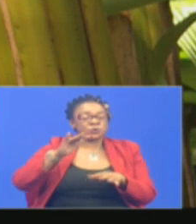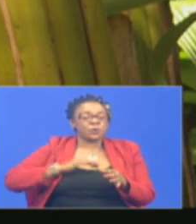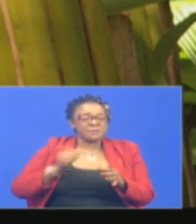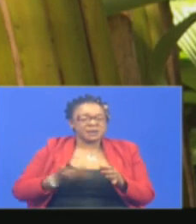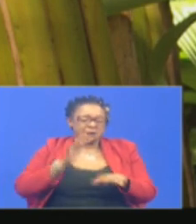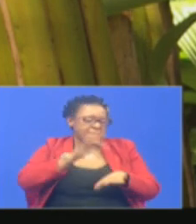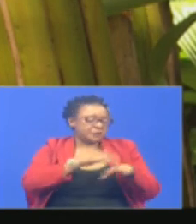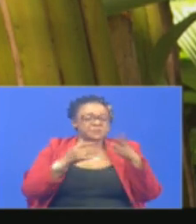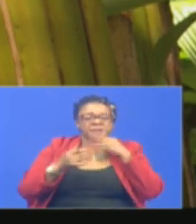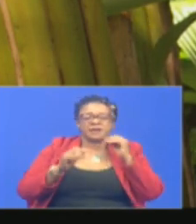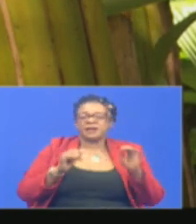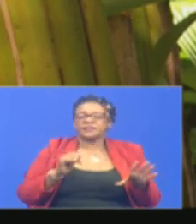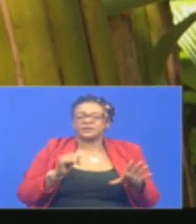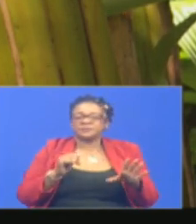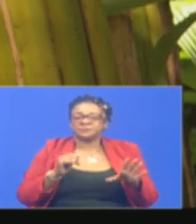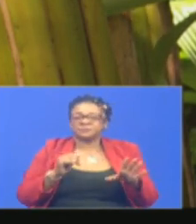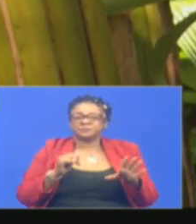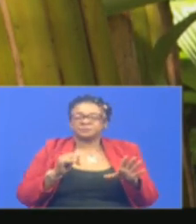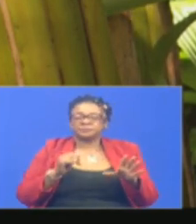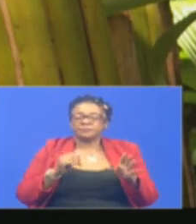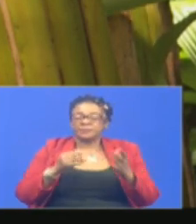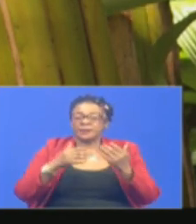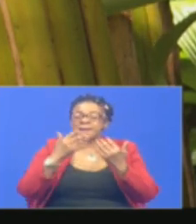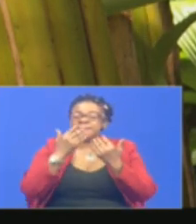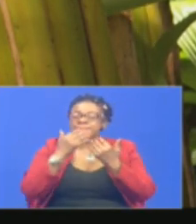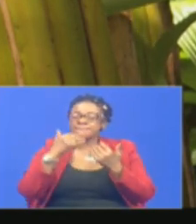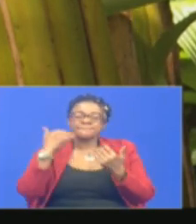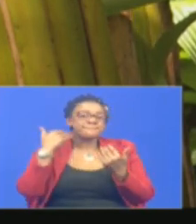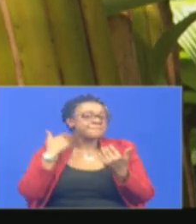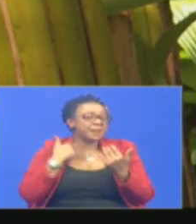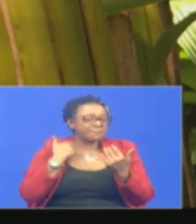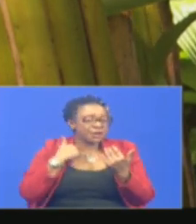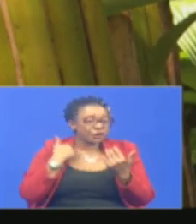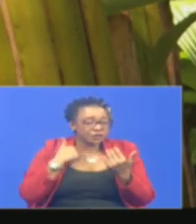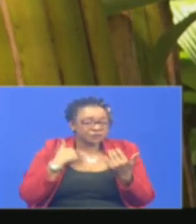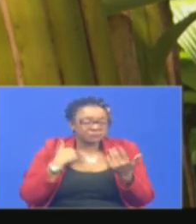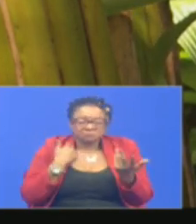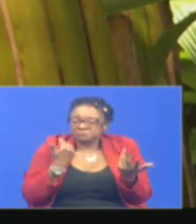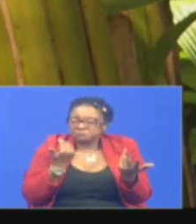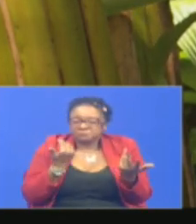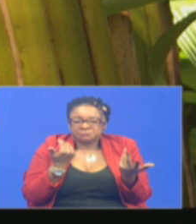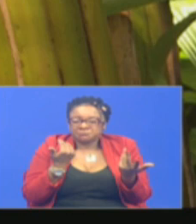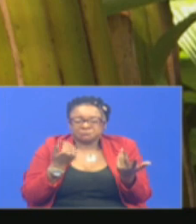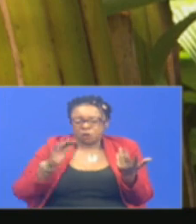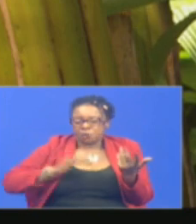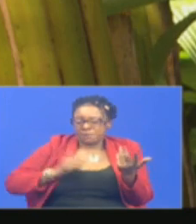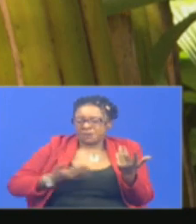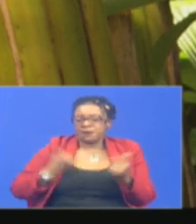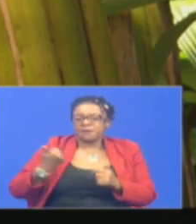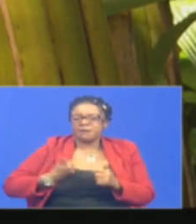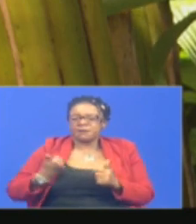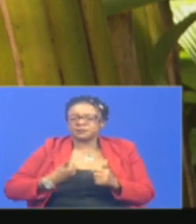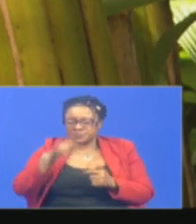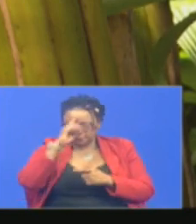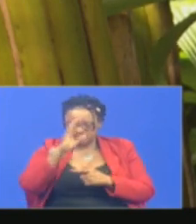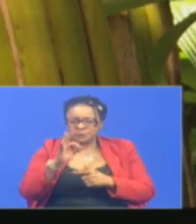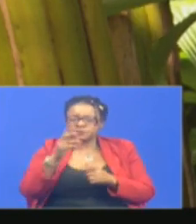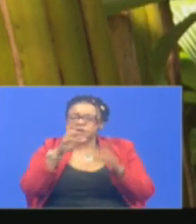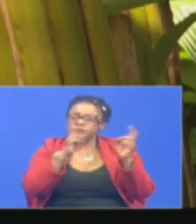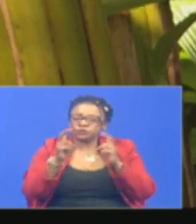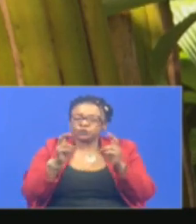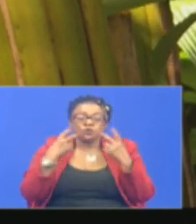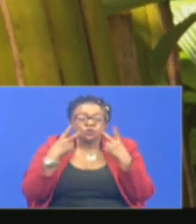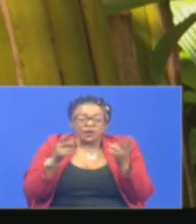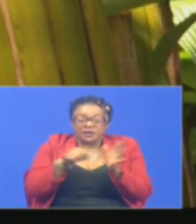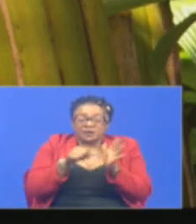men. Menstruation, men don't menstruate. It's a women's issue. It's a girl's issue. It's a serious issue. Look at the crisis